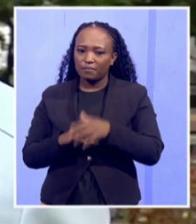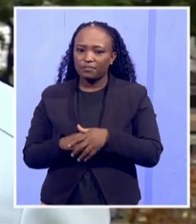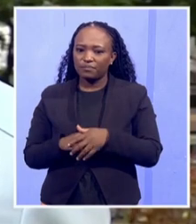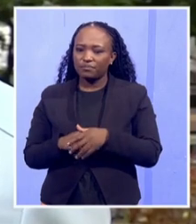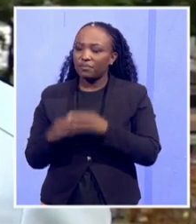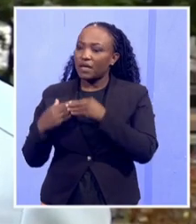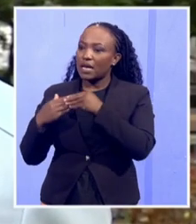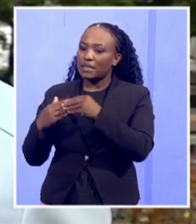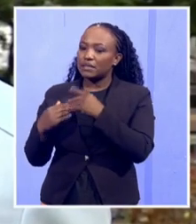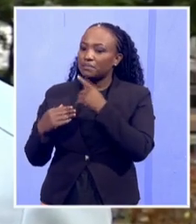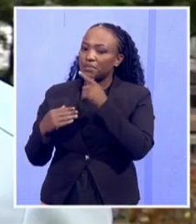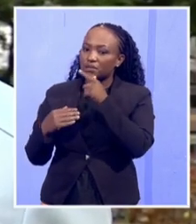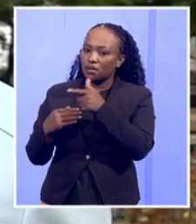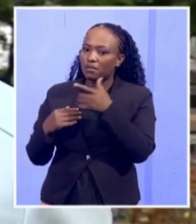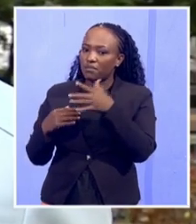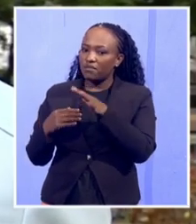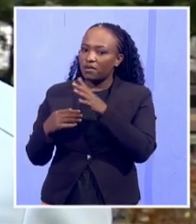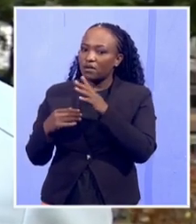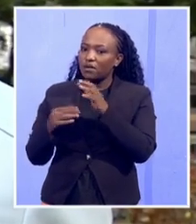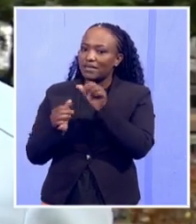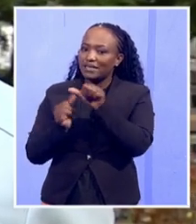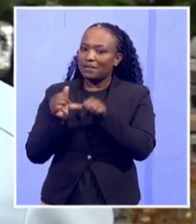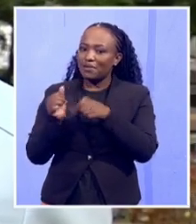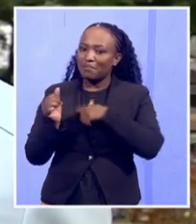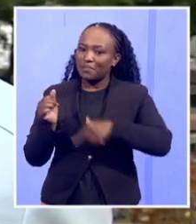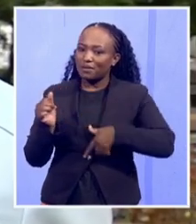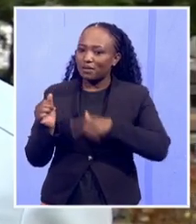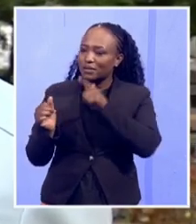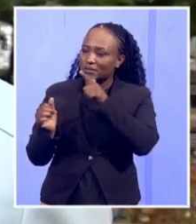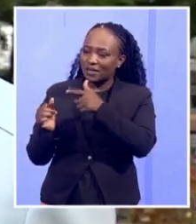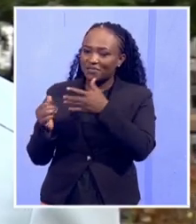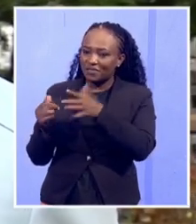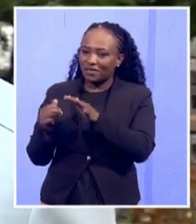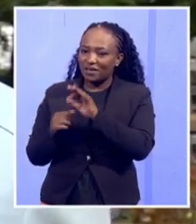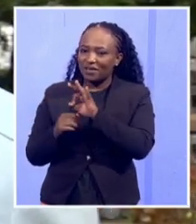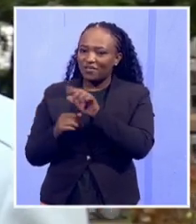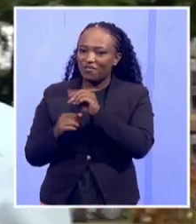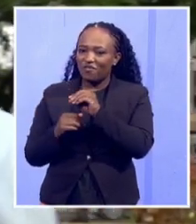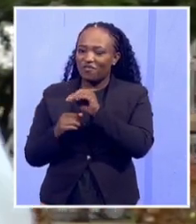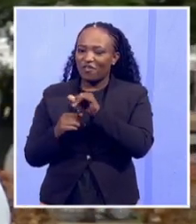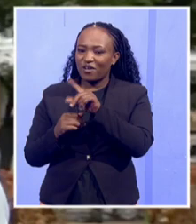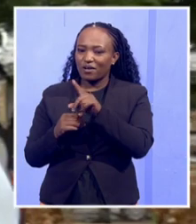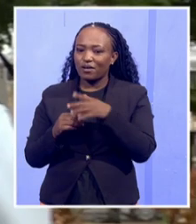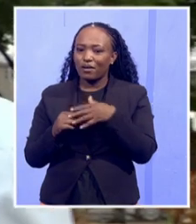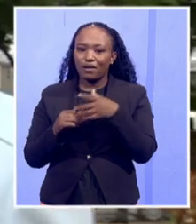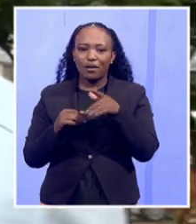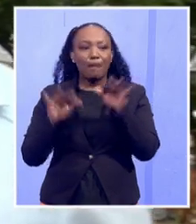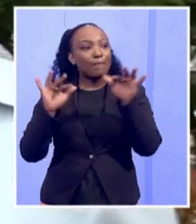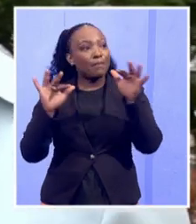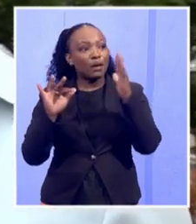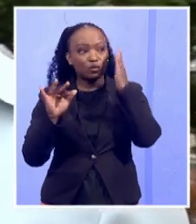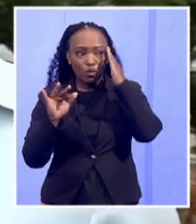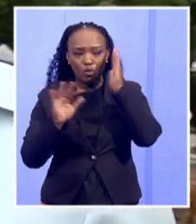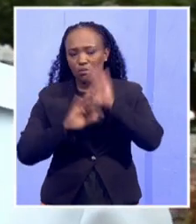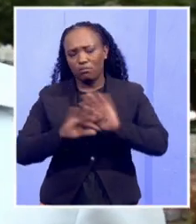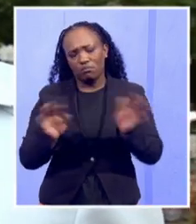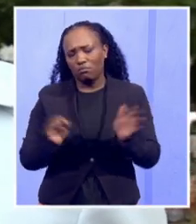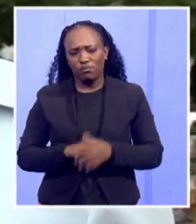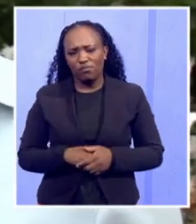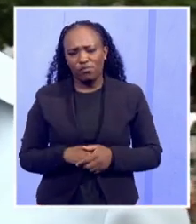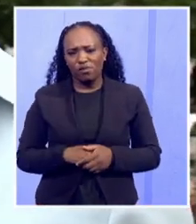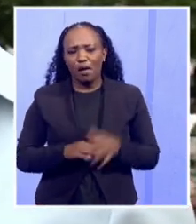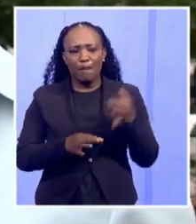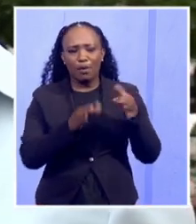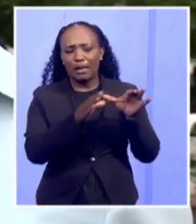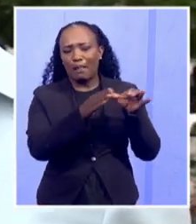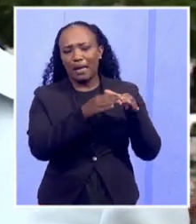your leadership telling you? I saw you engaging with the deputy president of your party, Mr. Floyd Nkosi-Rambu. That's not for the public to know. It was just the party